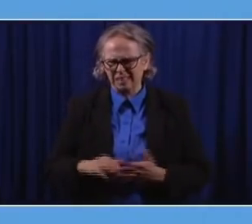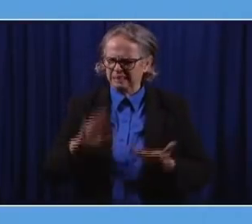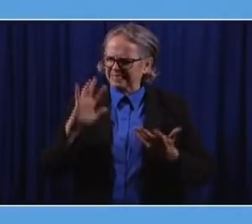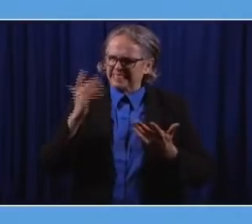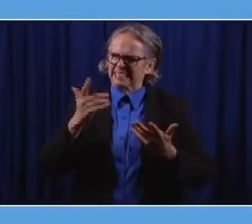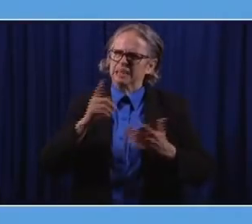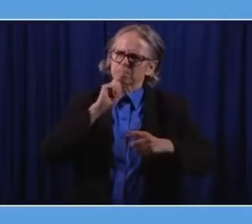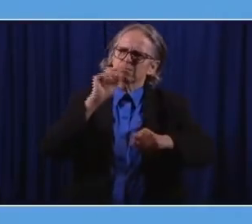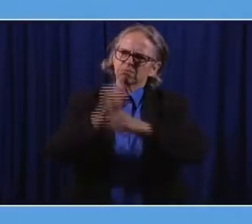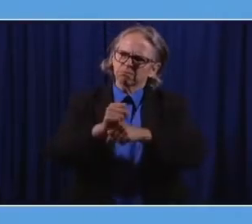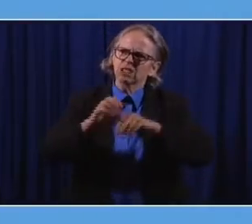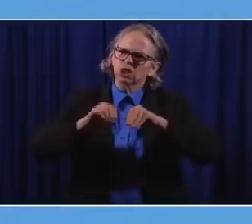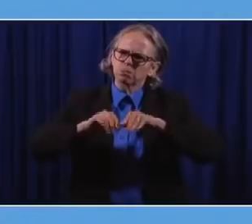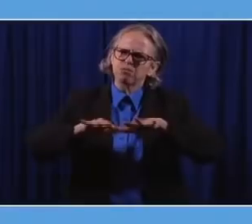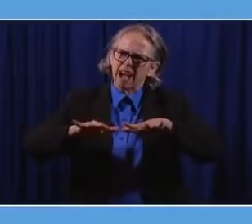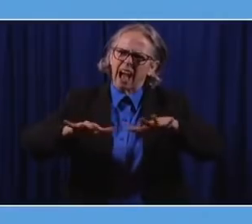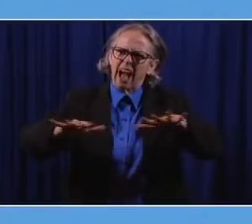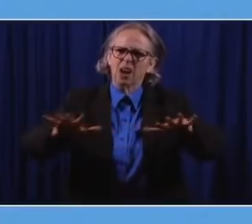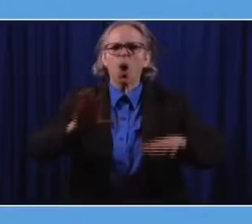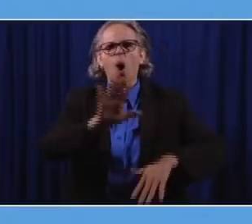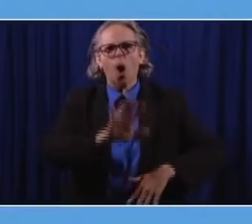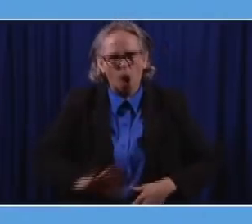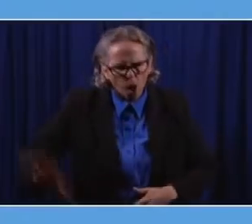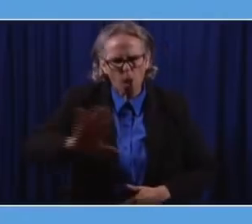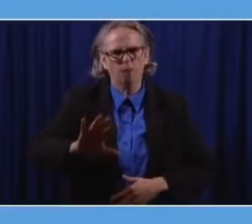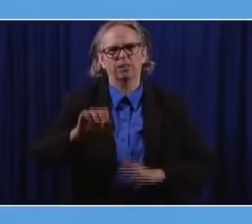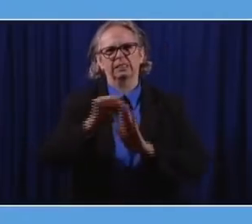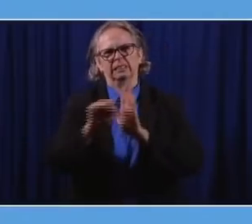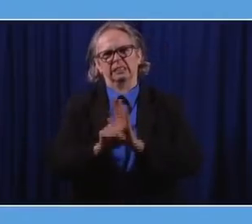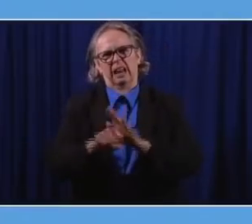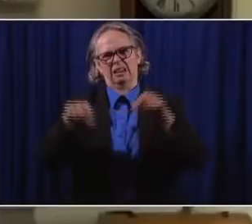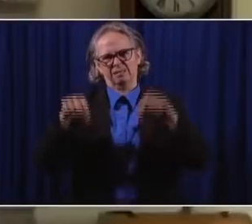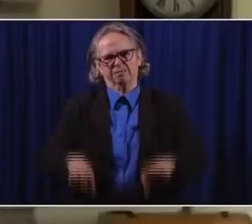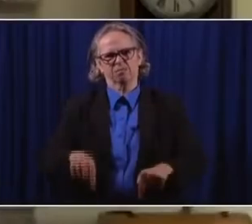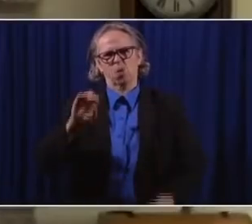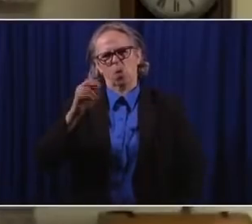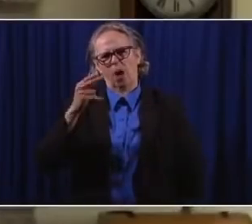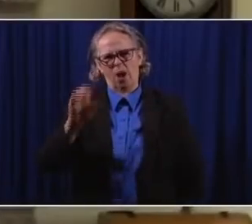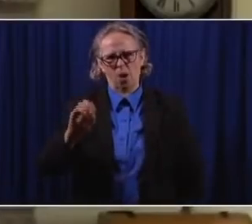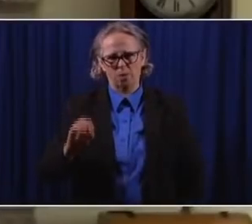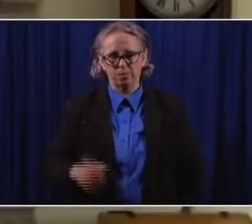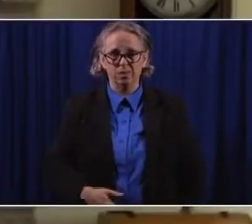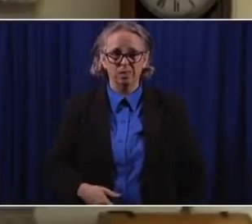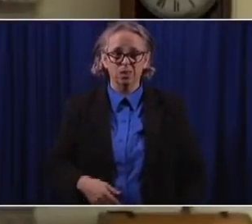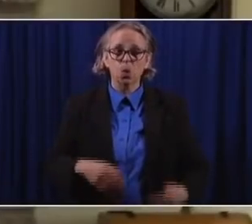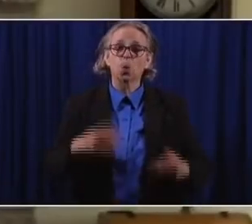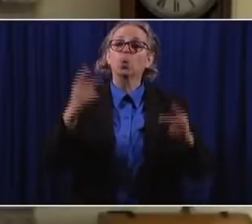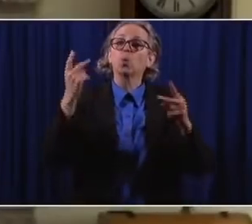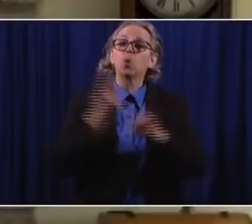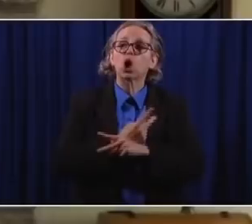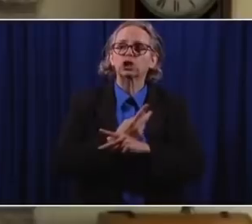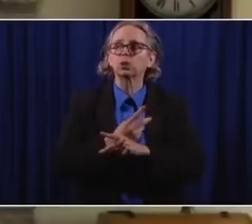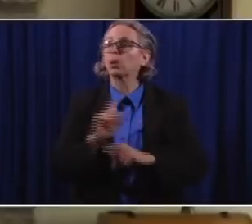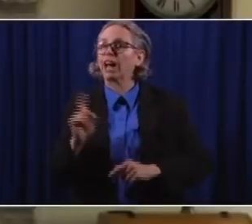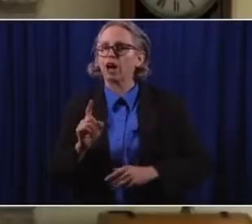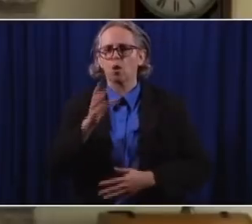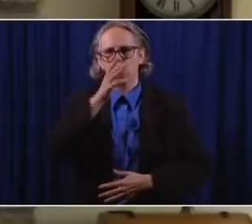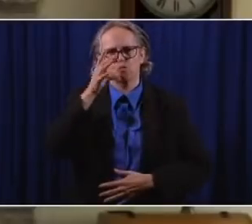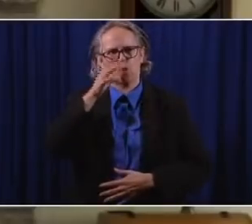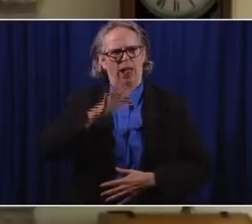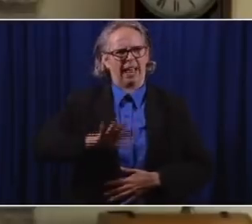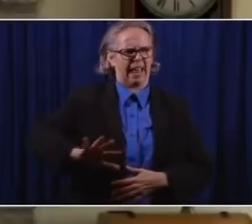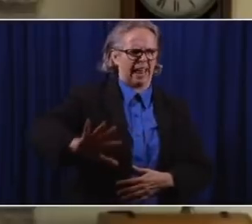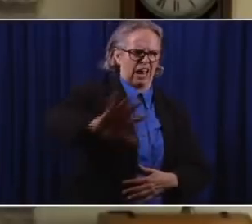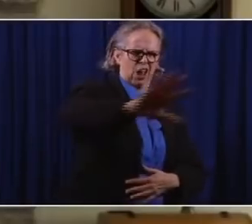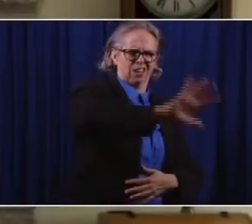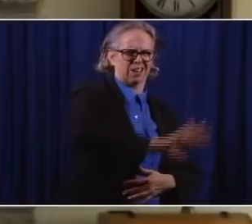throughout the state with more and more cases in the rural parts of Ohio. Interestingly, the counties in